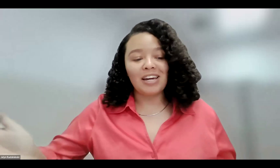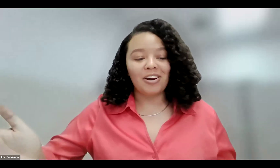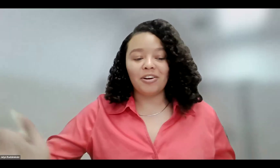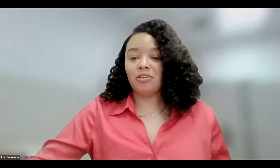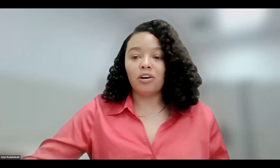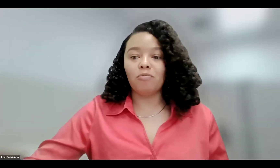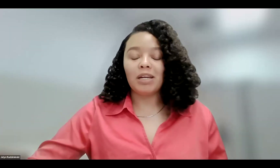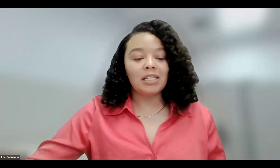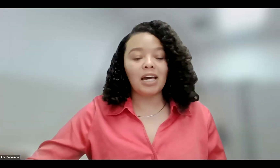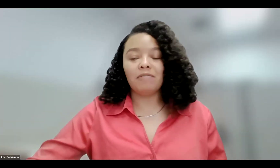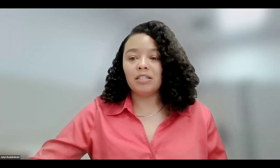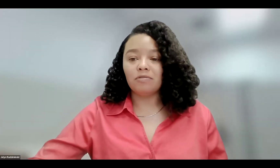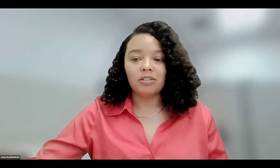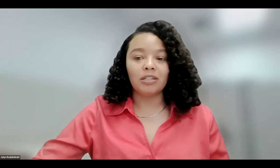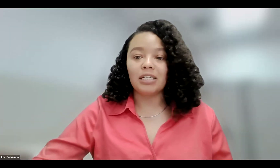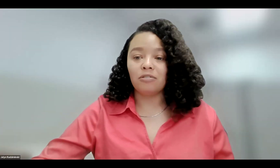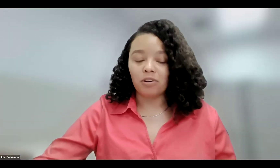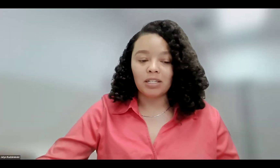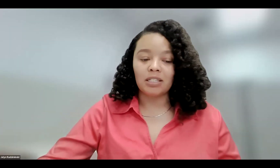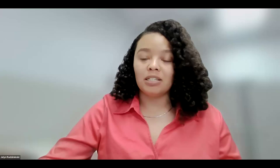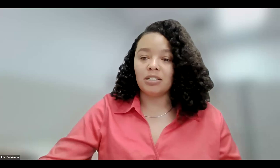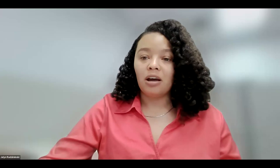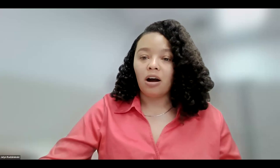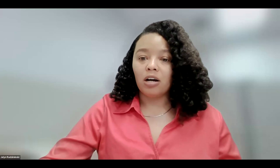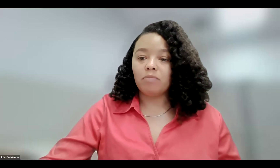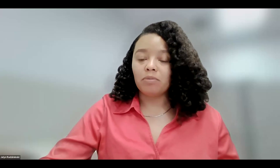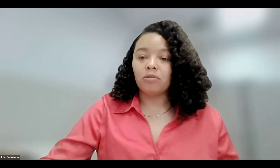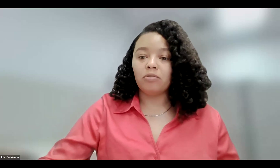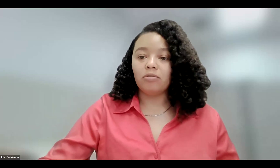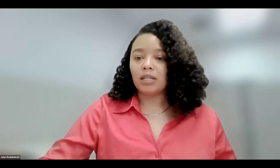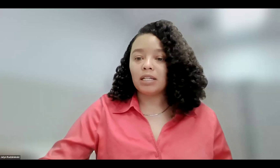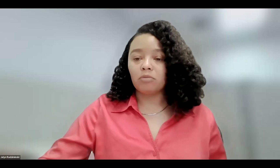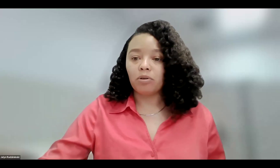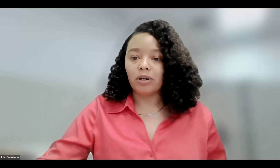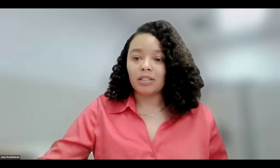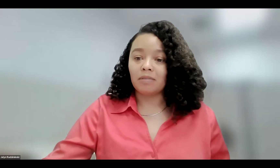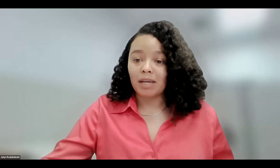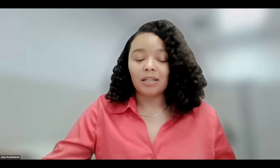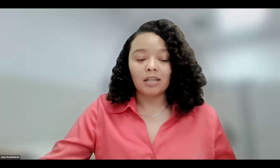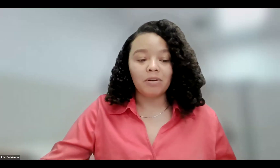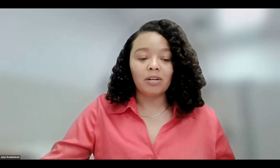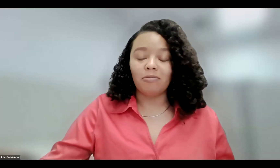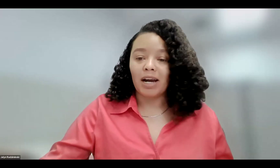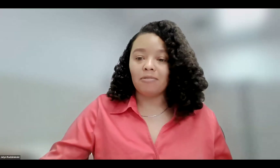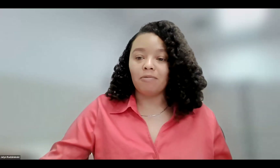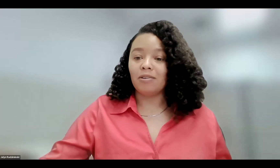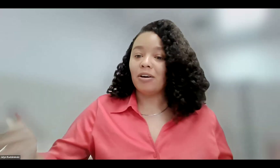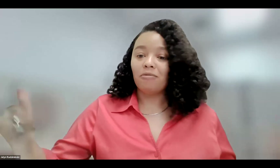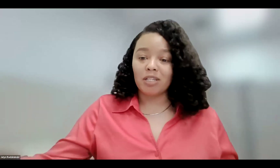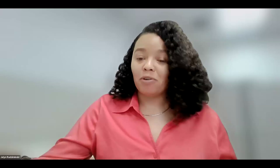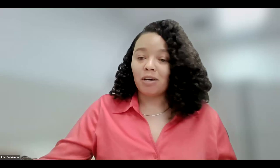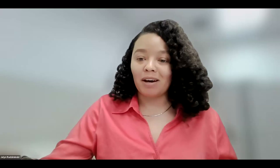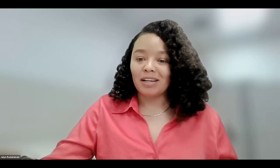heard it here. We need to have individualized focuses on people who need support to be in the community, right?